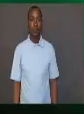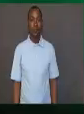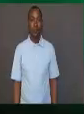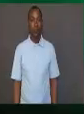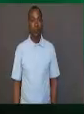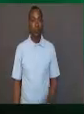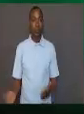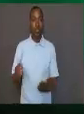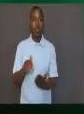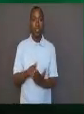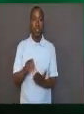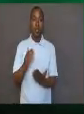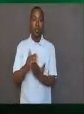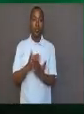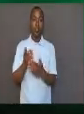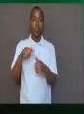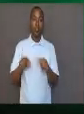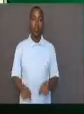Let's get back to our lesson.